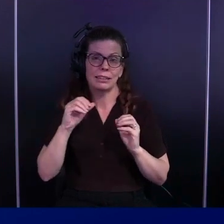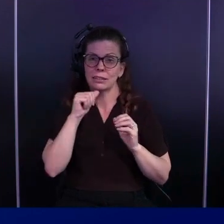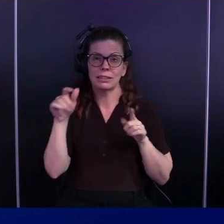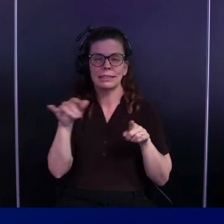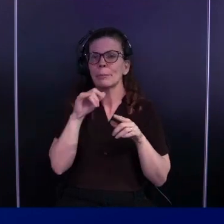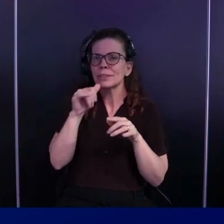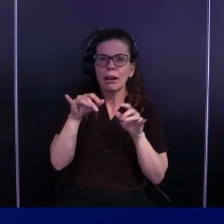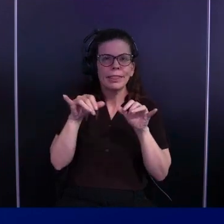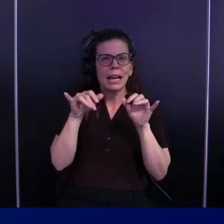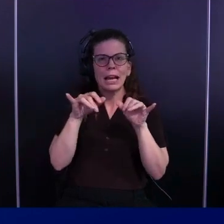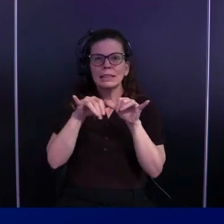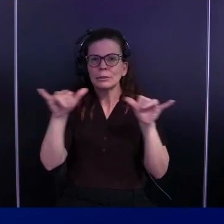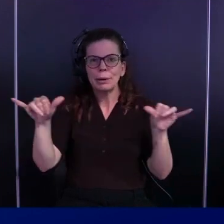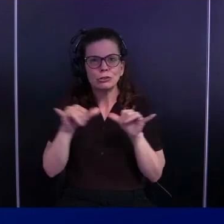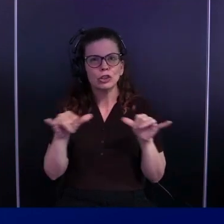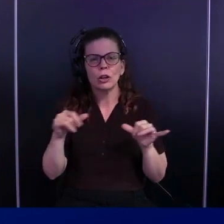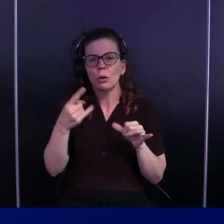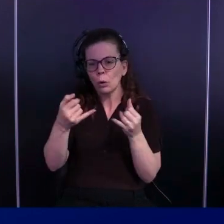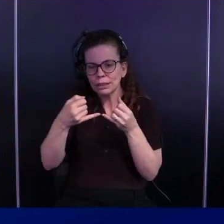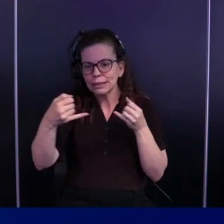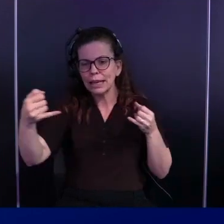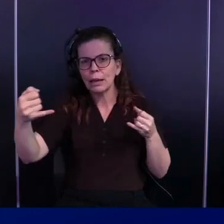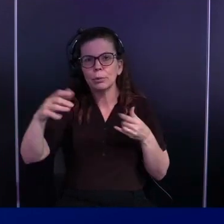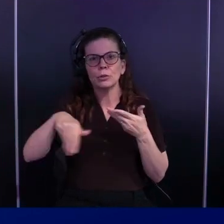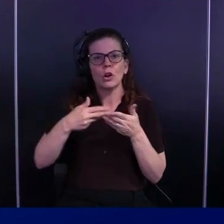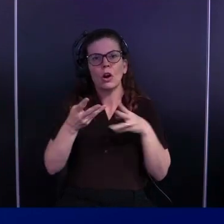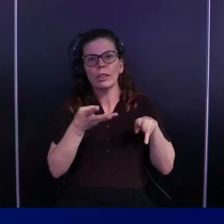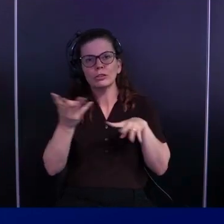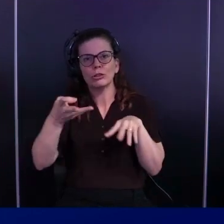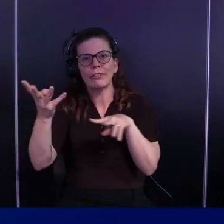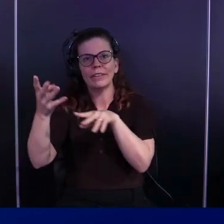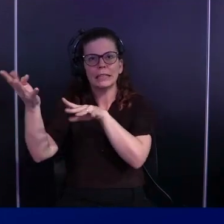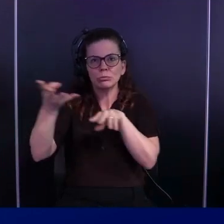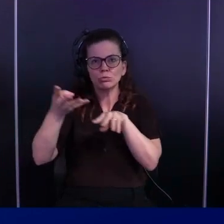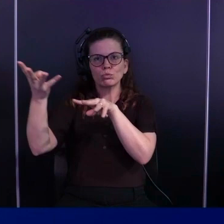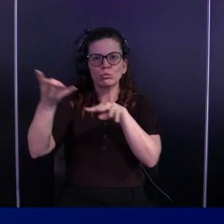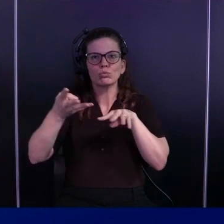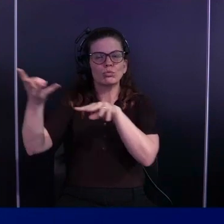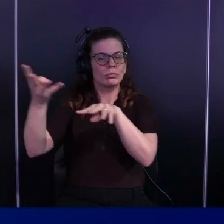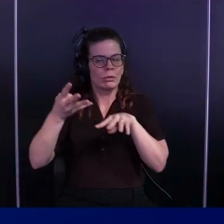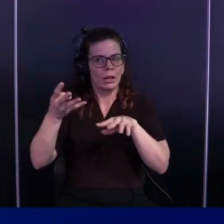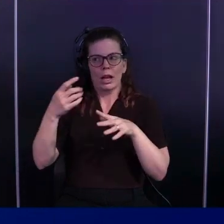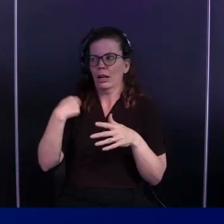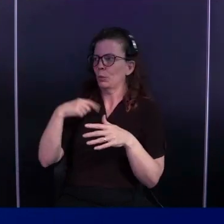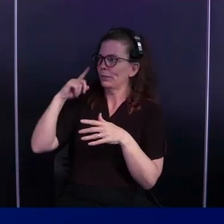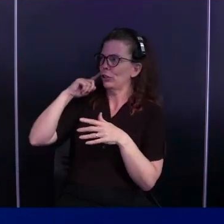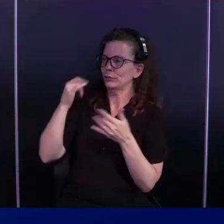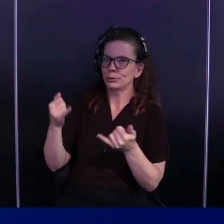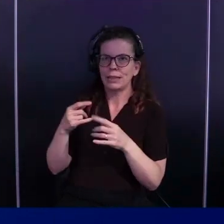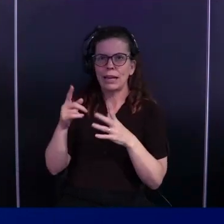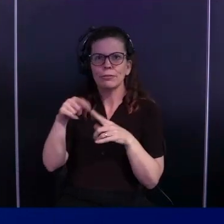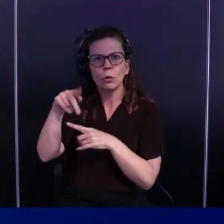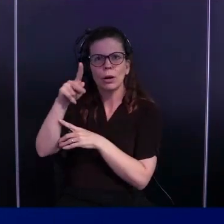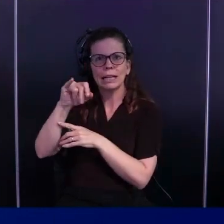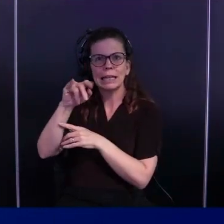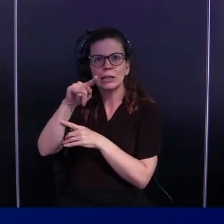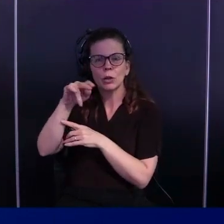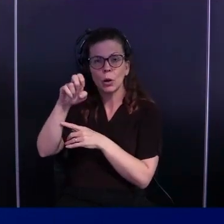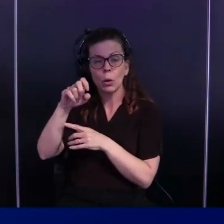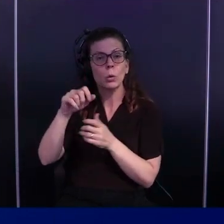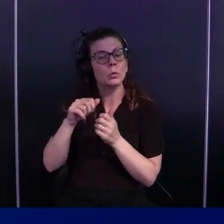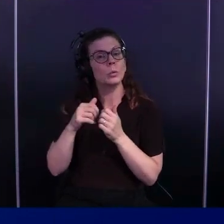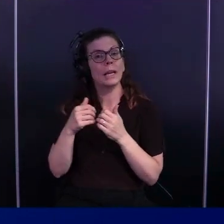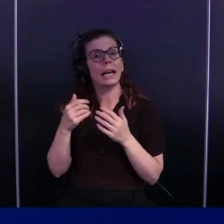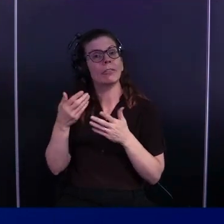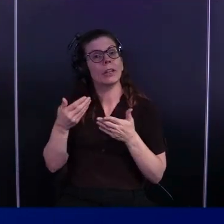symmetrical kind of one cable through which all my traffic goes in and out. And then we've even heard in today's keynote that with new kind